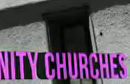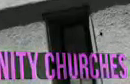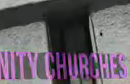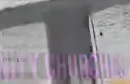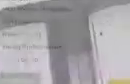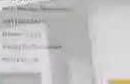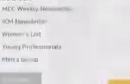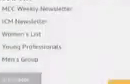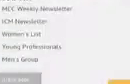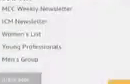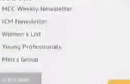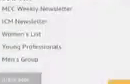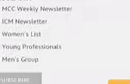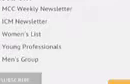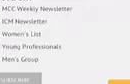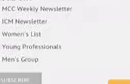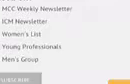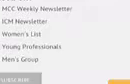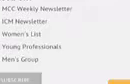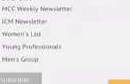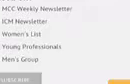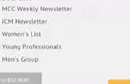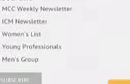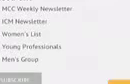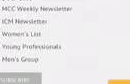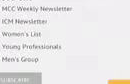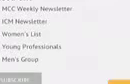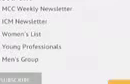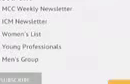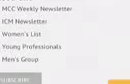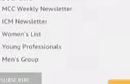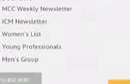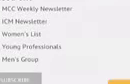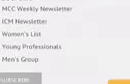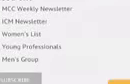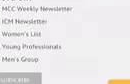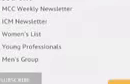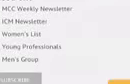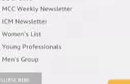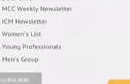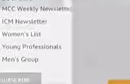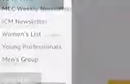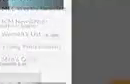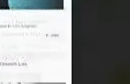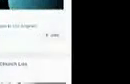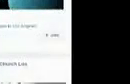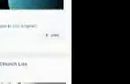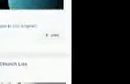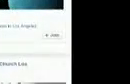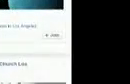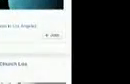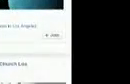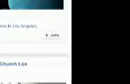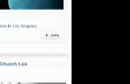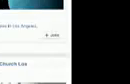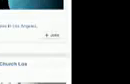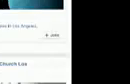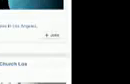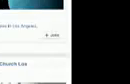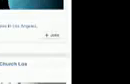you. Please connect with us and interact with us by telephone, email, or social media.